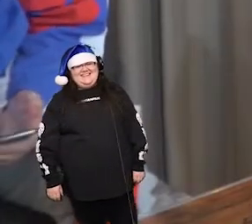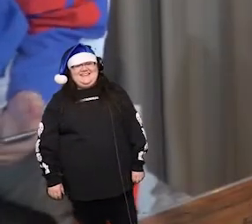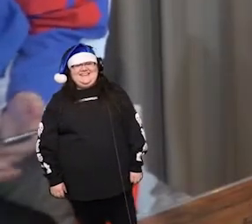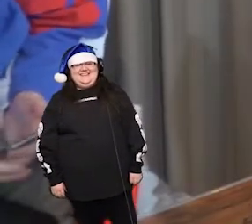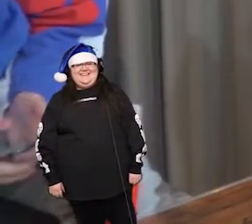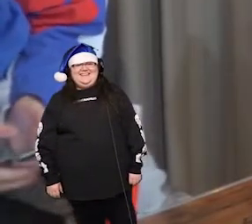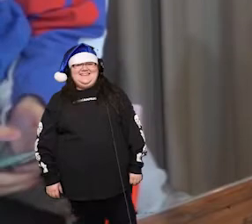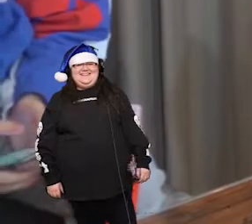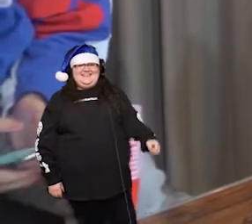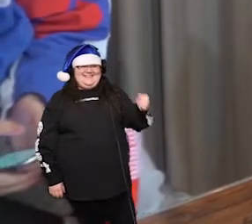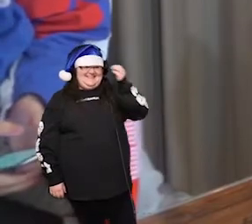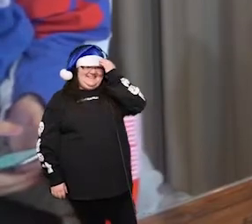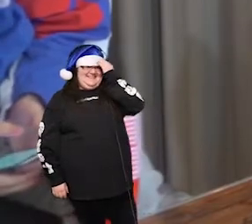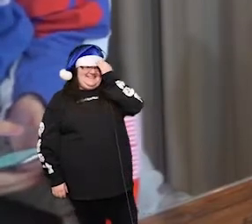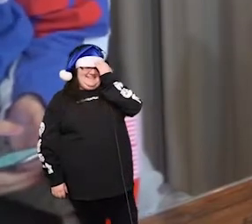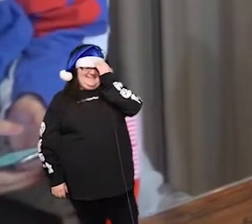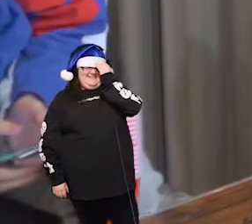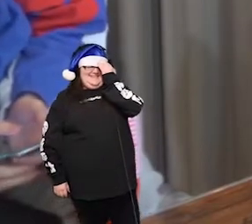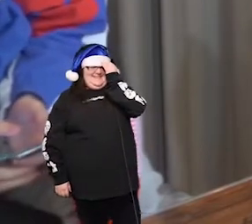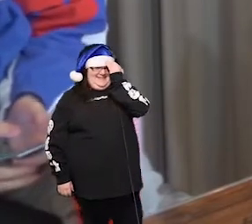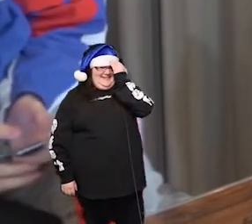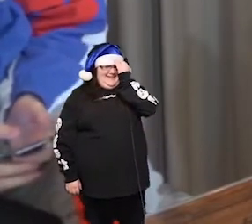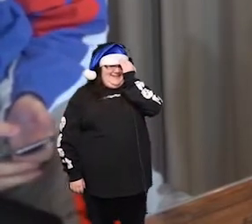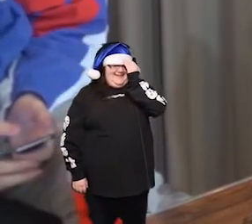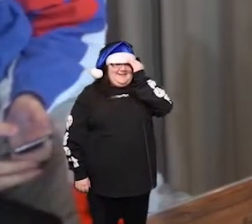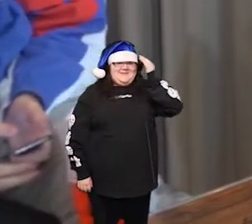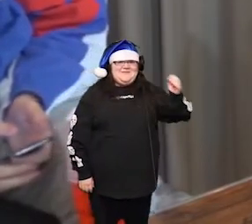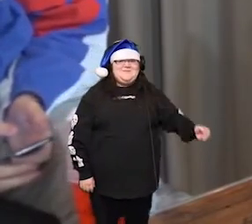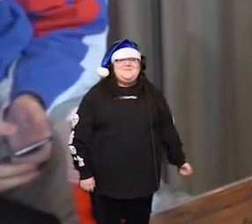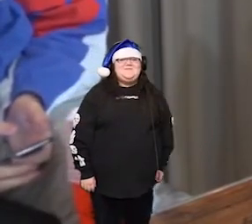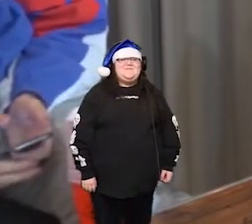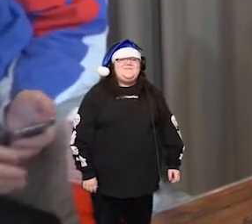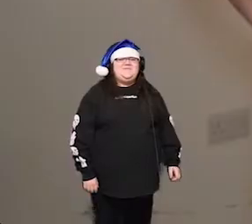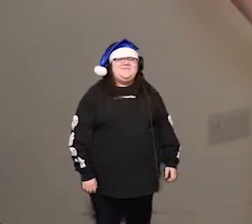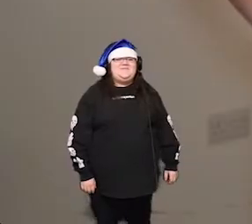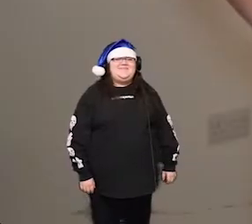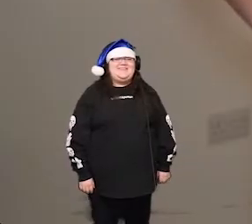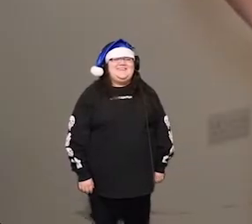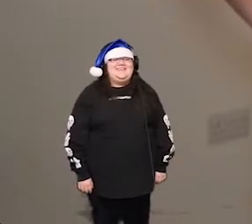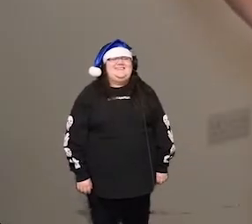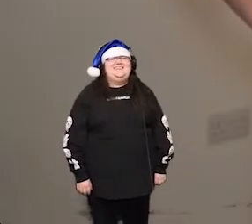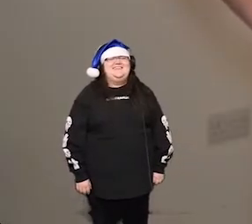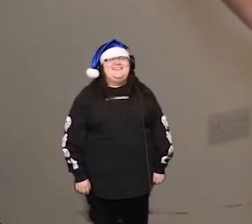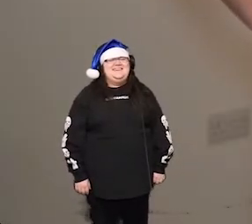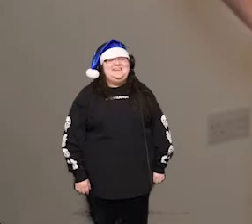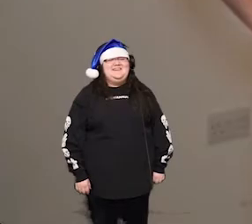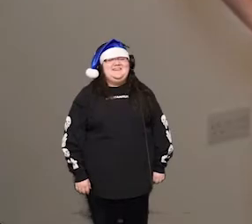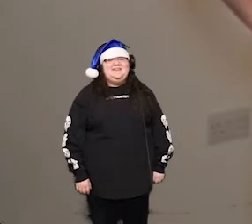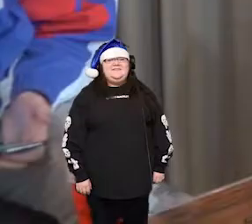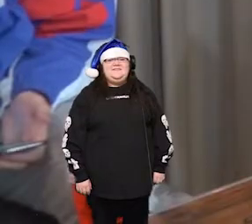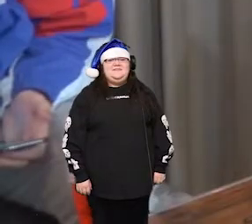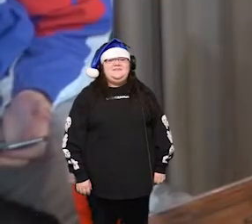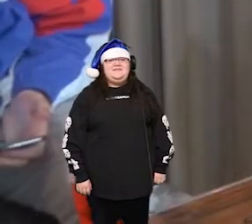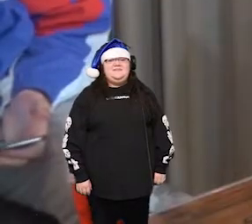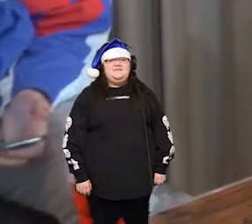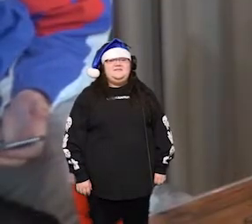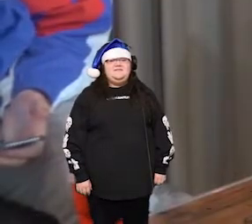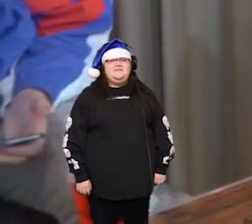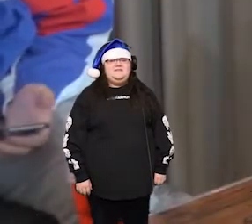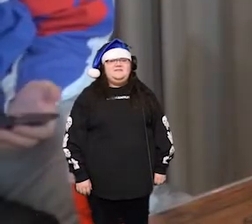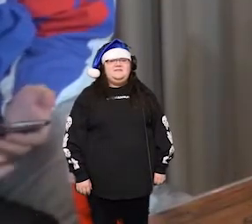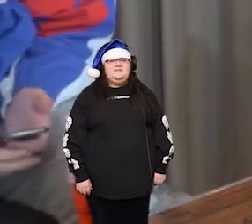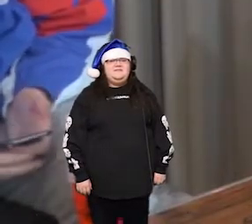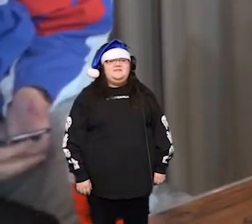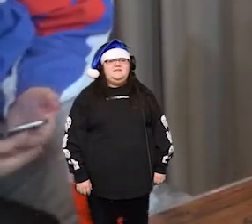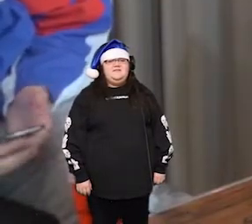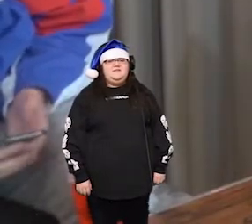I founded Twitter. You founded Twitter. I founded Twitter. Right, love that. So they should just verify me because I was the founder. You're not verified on Twitter? No. You